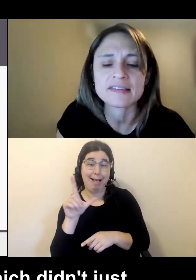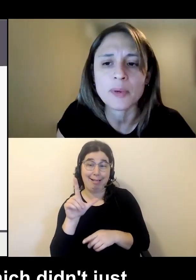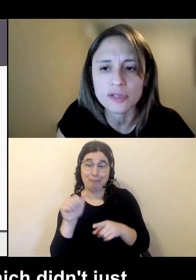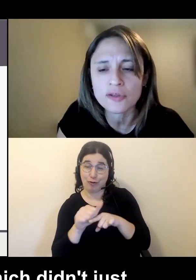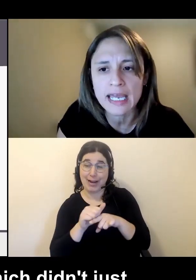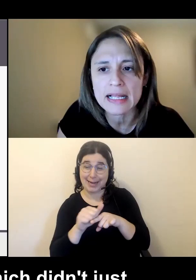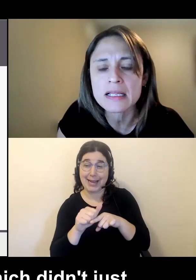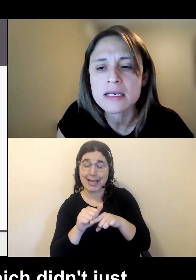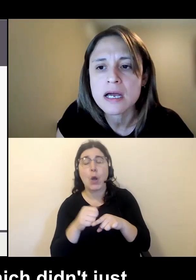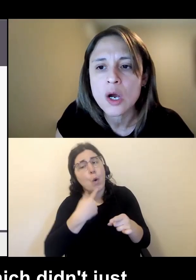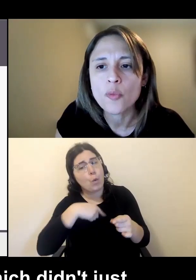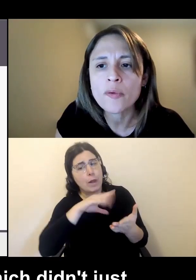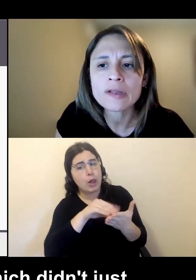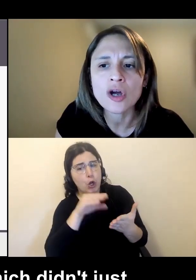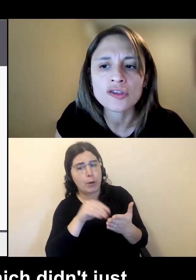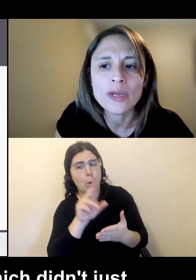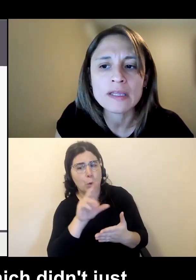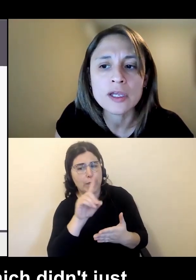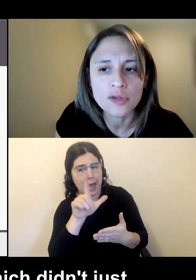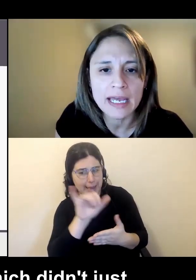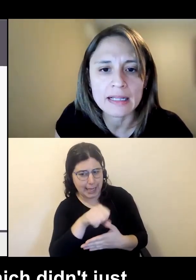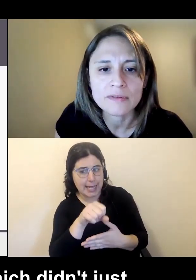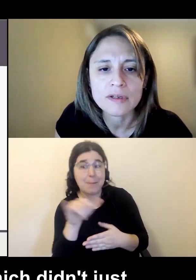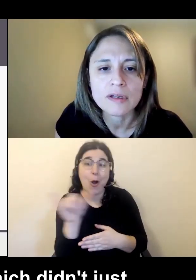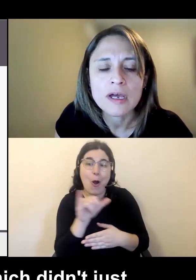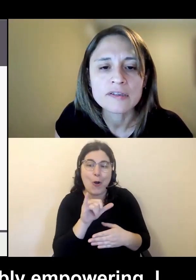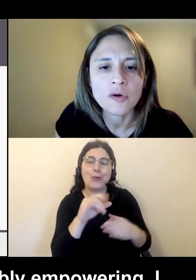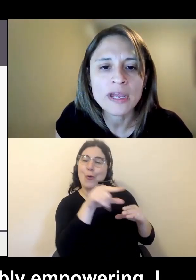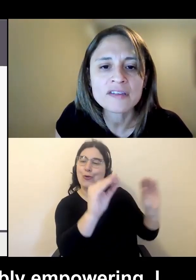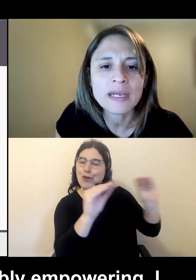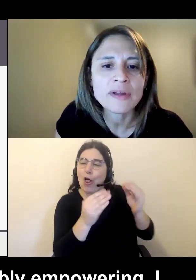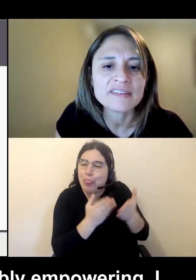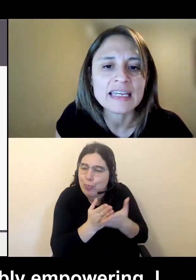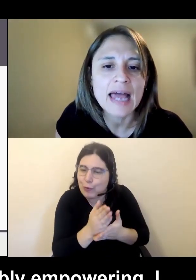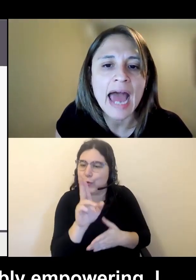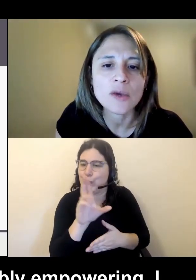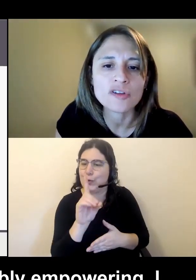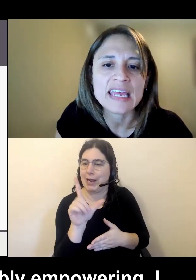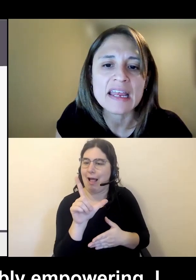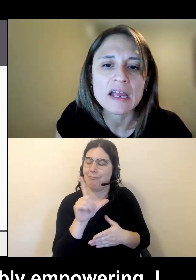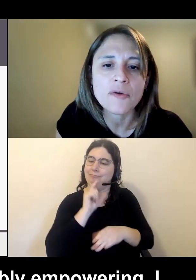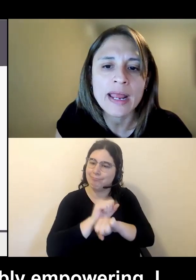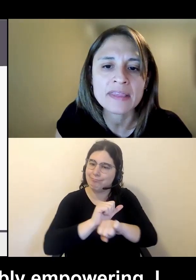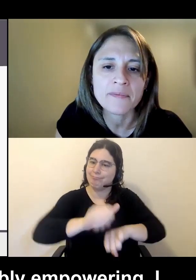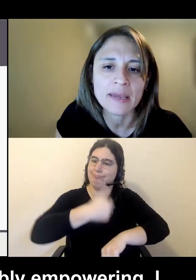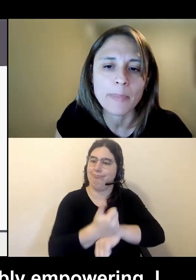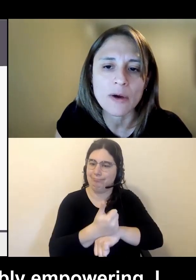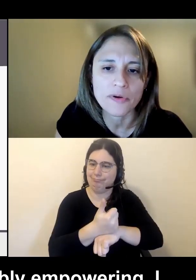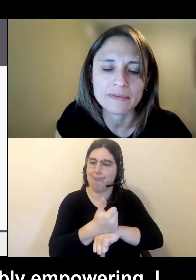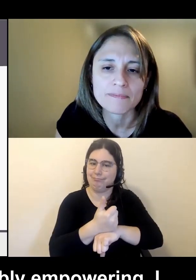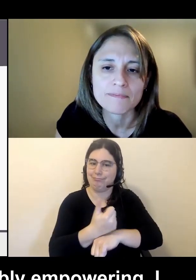teach us about UDL, we were taught with UDL. So we experienced it, and it was